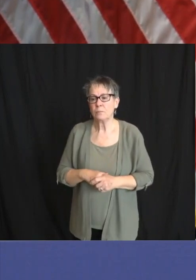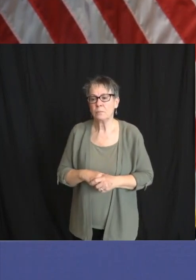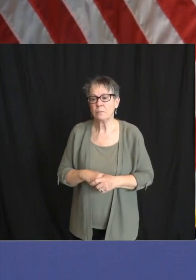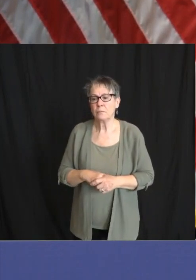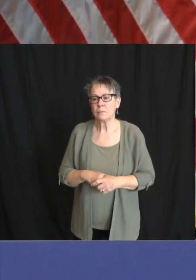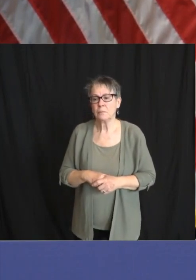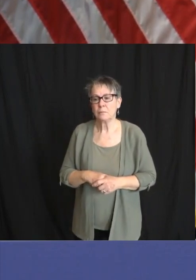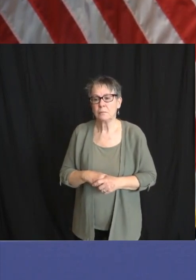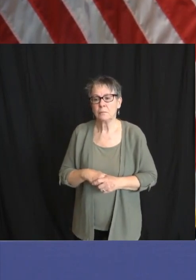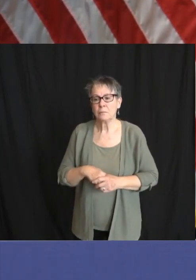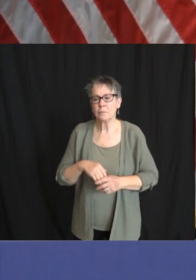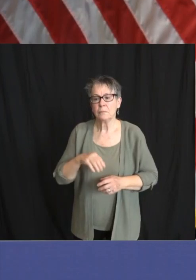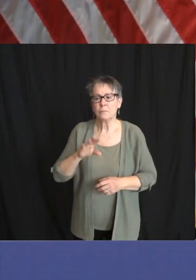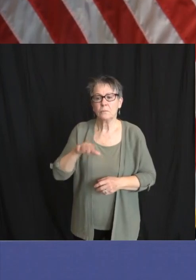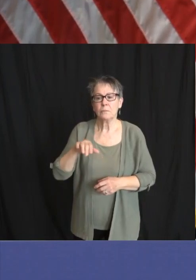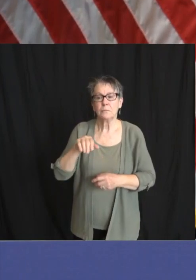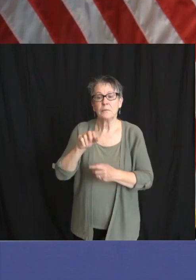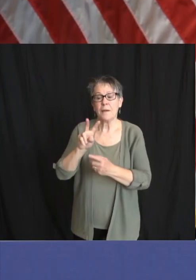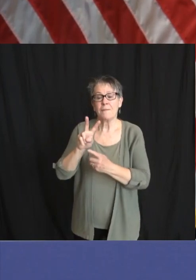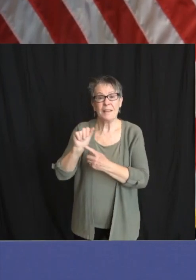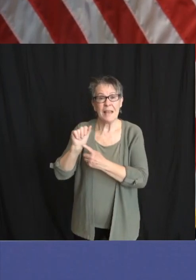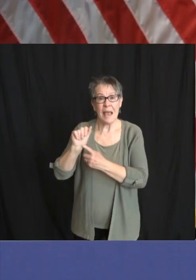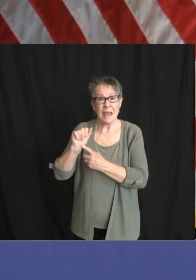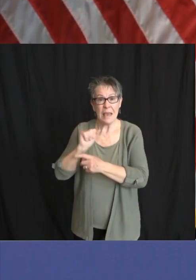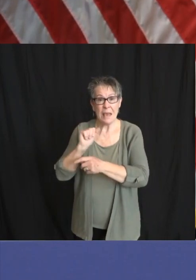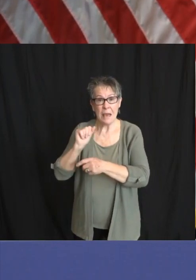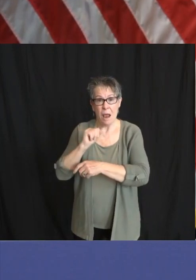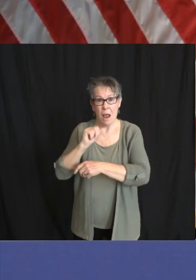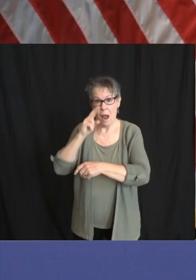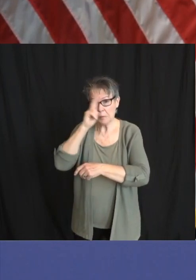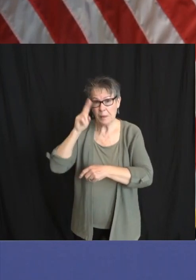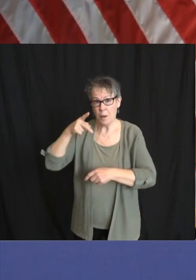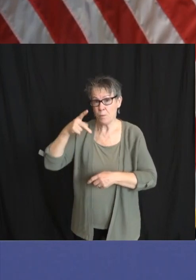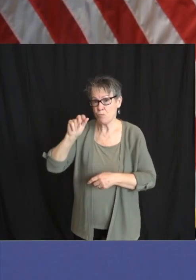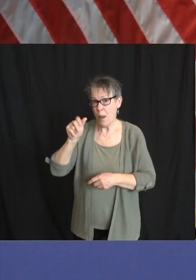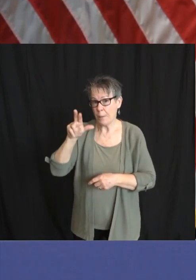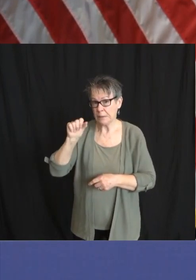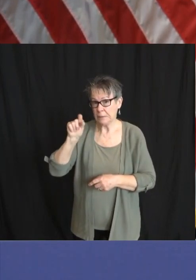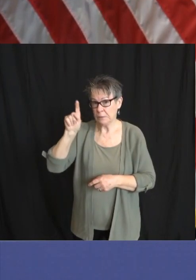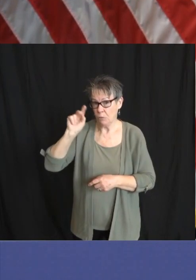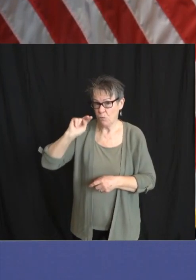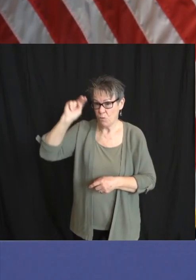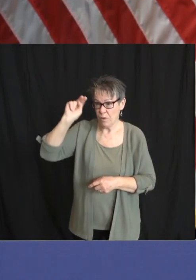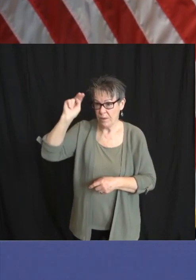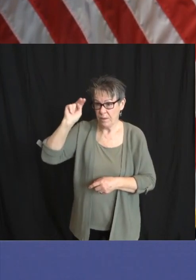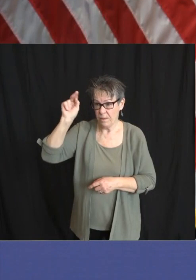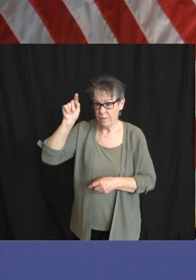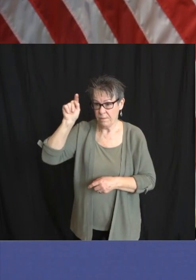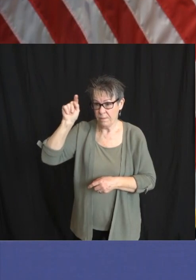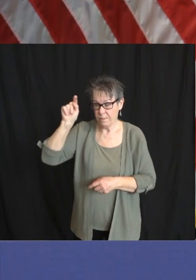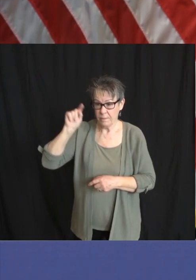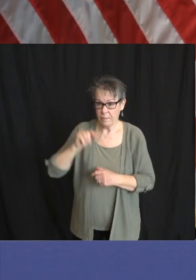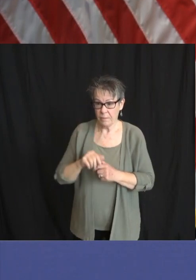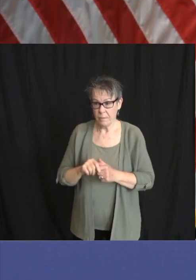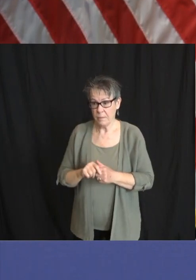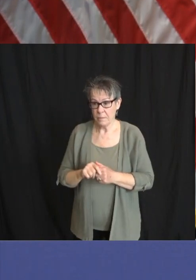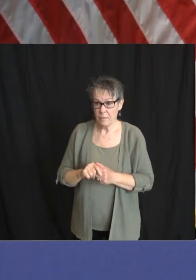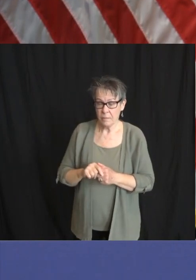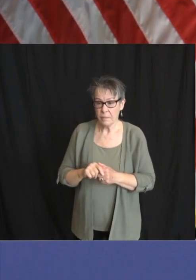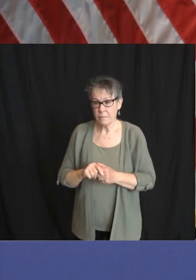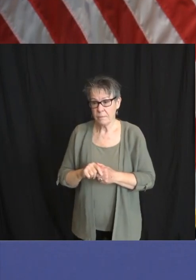Paramus in a big way, and I was asked this question by John McAlpine the other day, is whether I